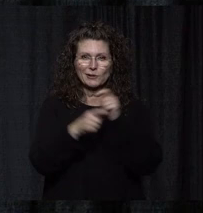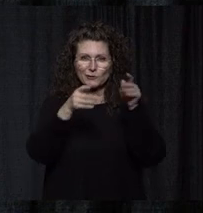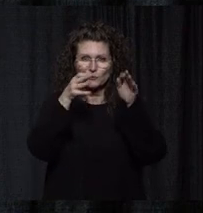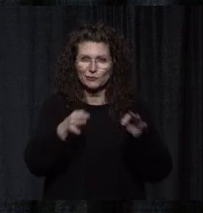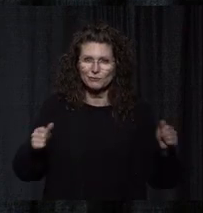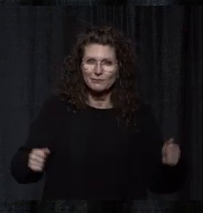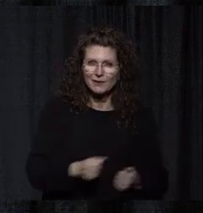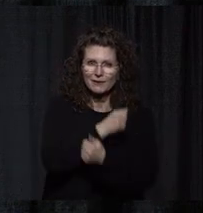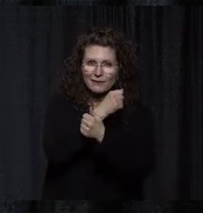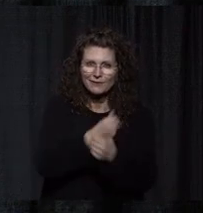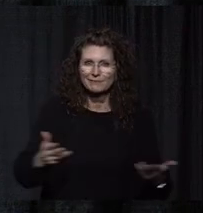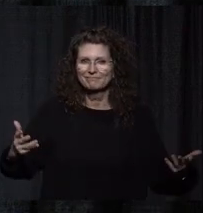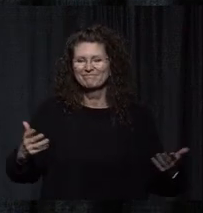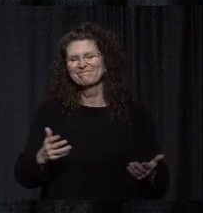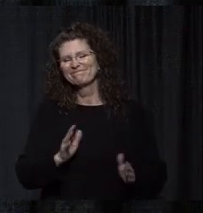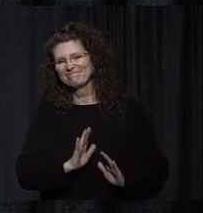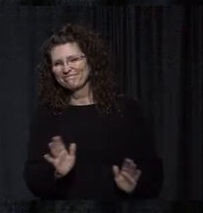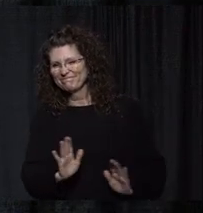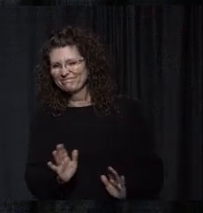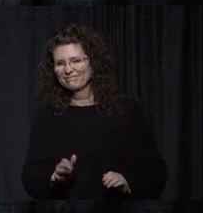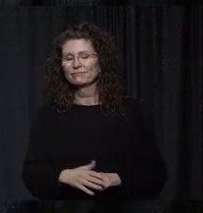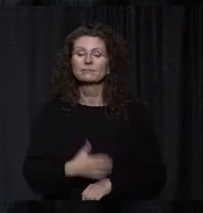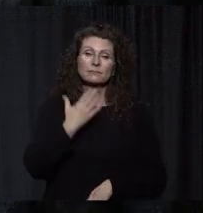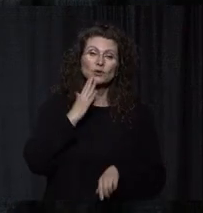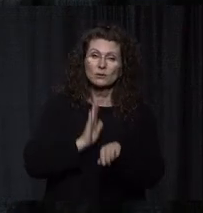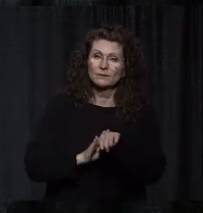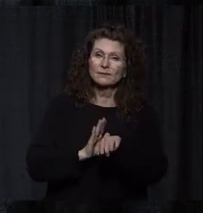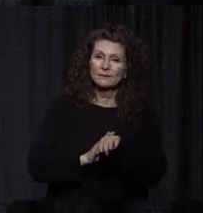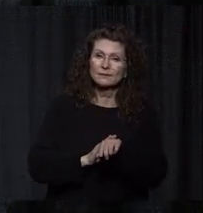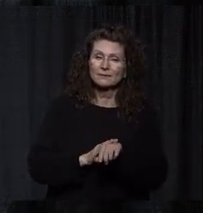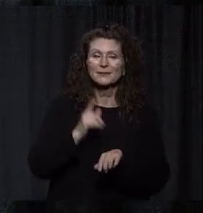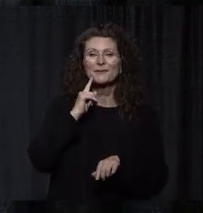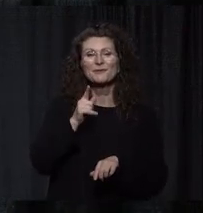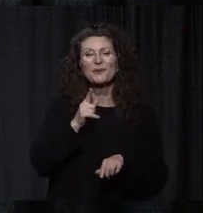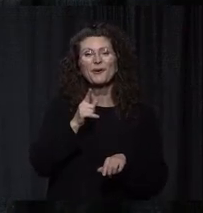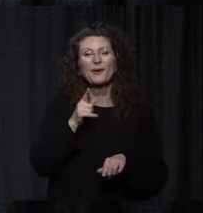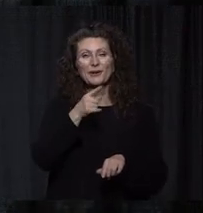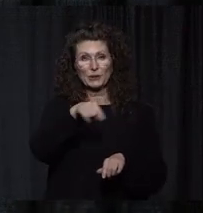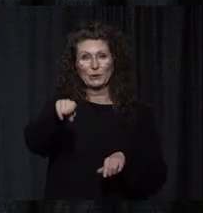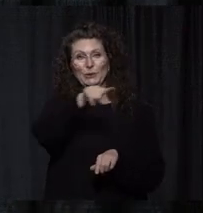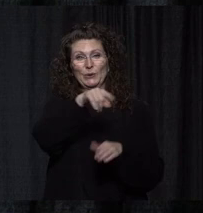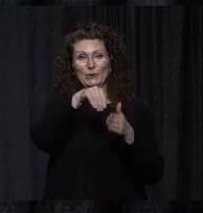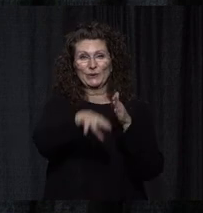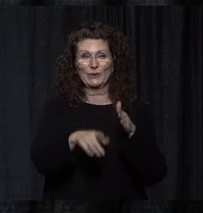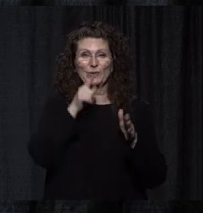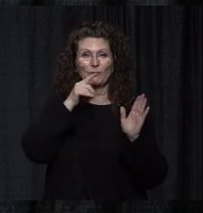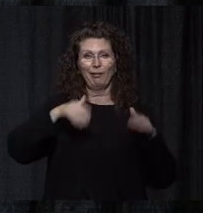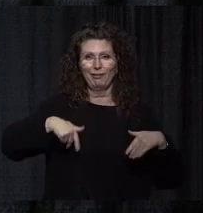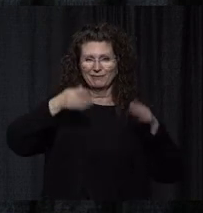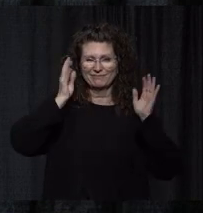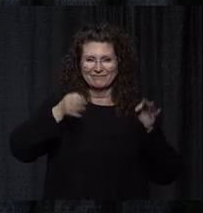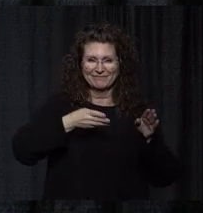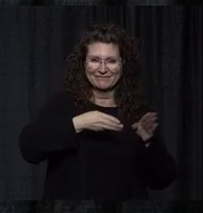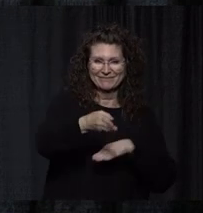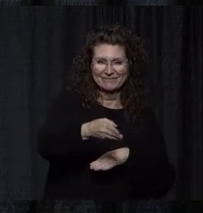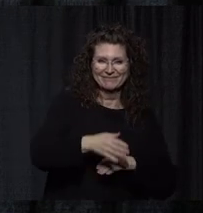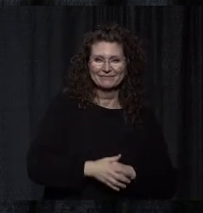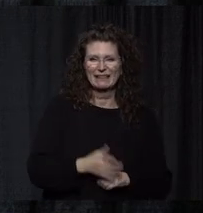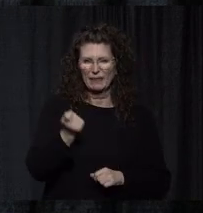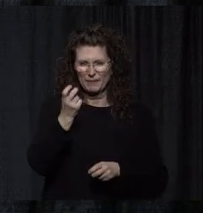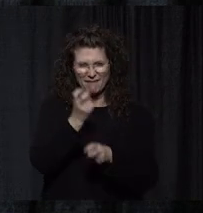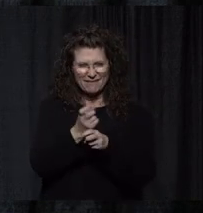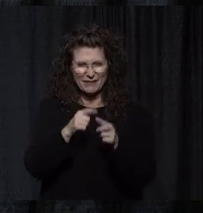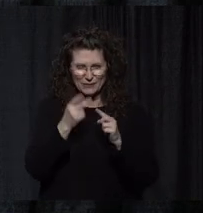And so I think that's great advice, especially for all the undecided majors out there. So please, it's a bit hard to see,